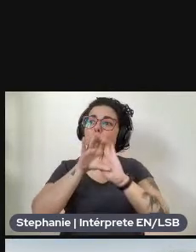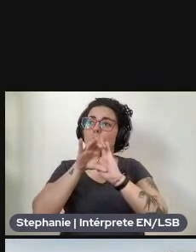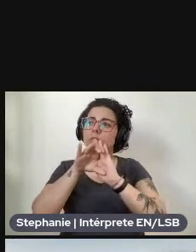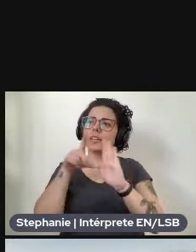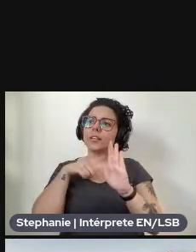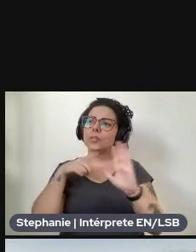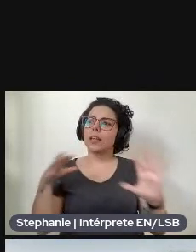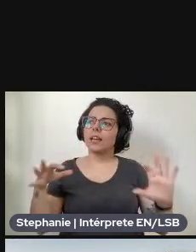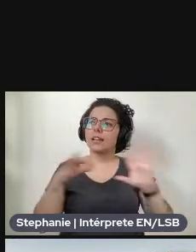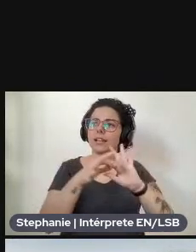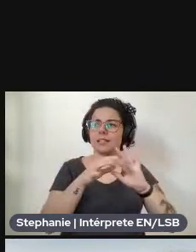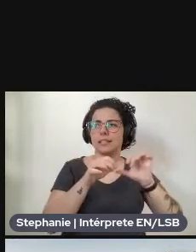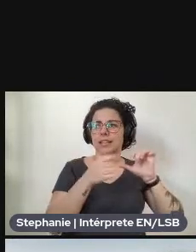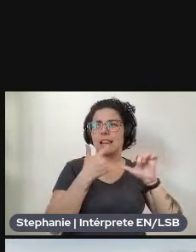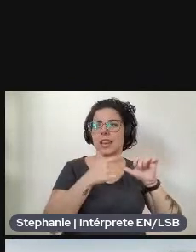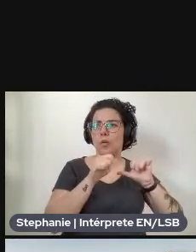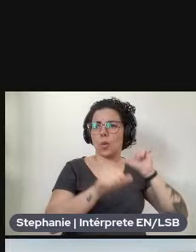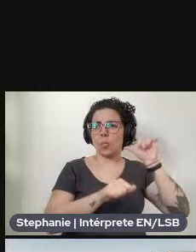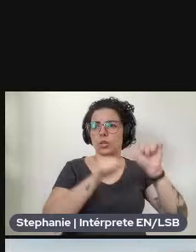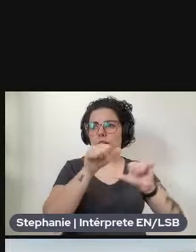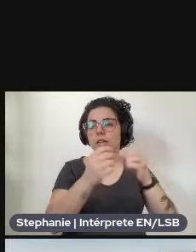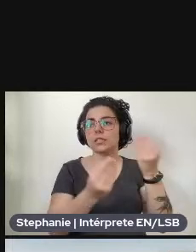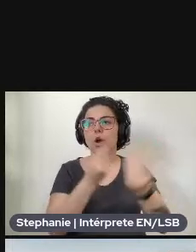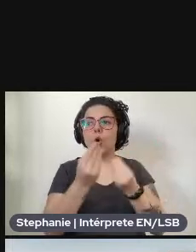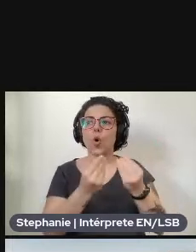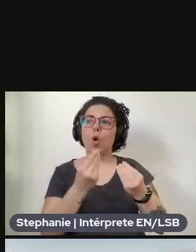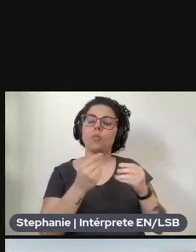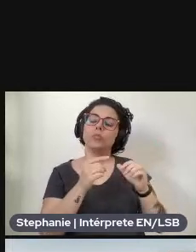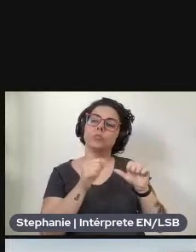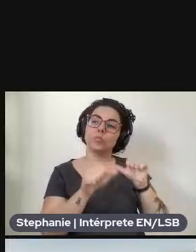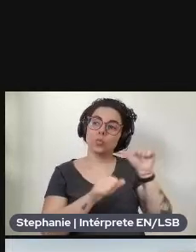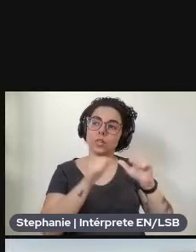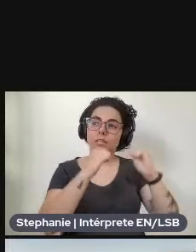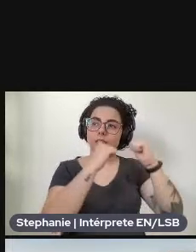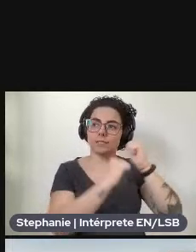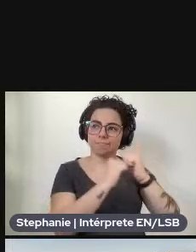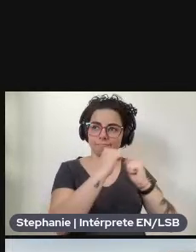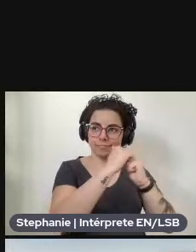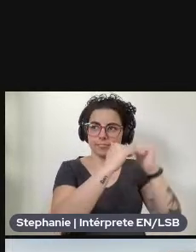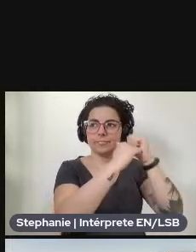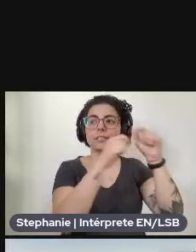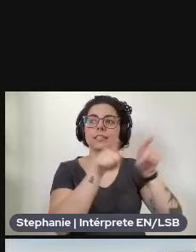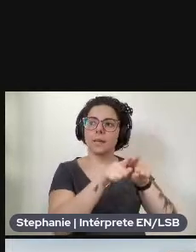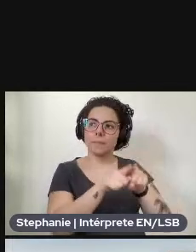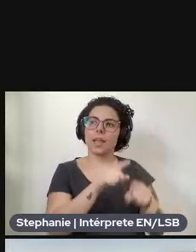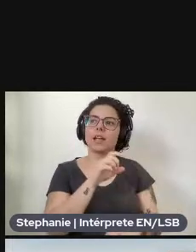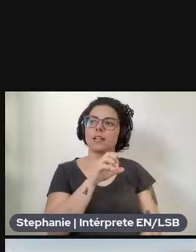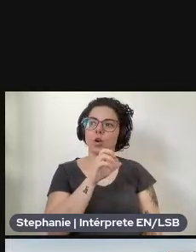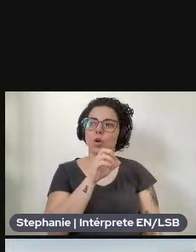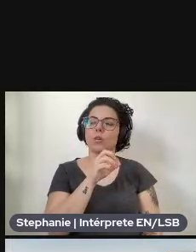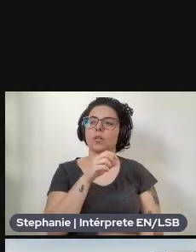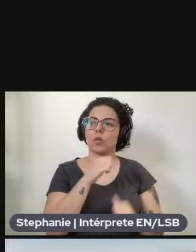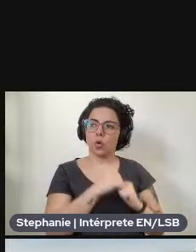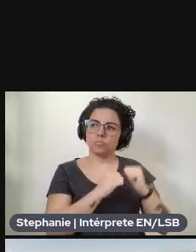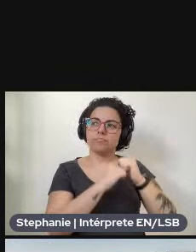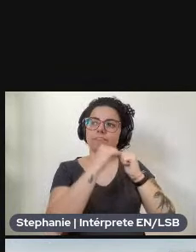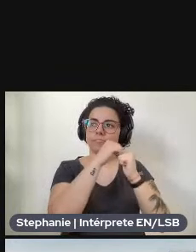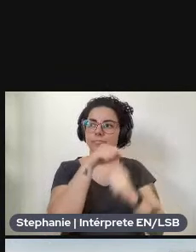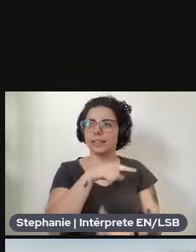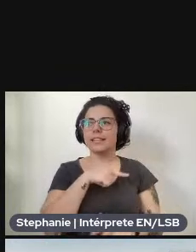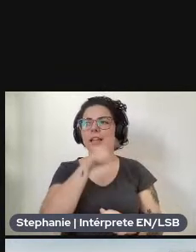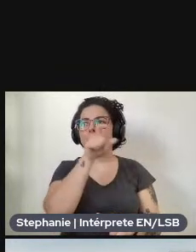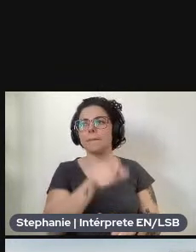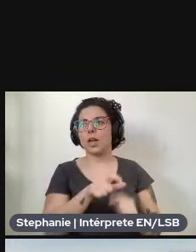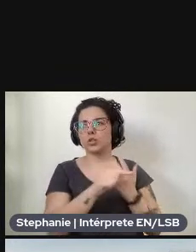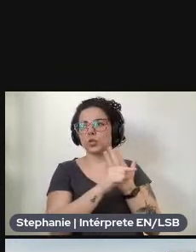language change in terms of constructional change and also constructionalization, as defined by Hilbert and also